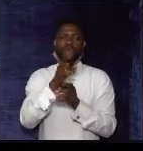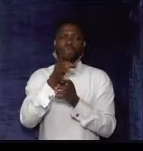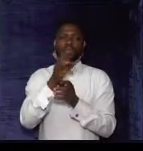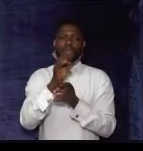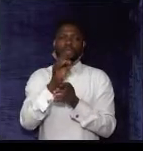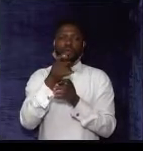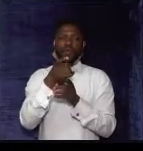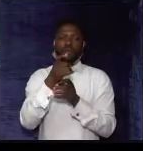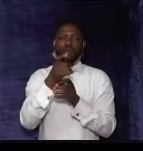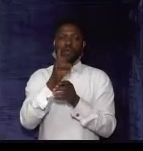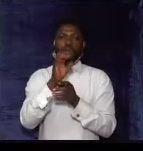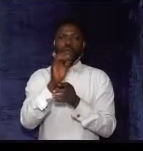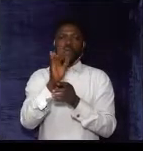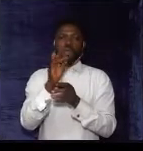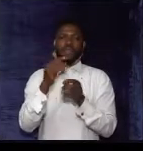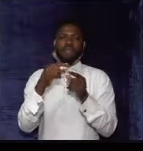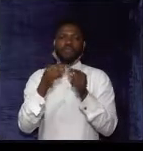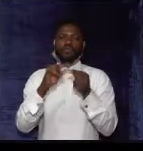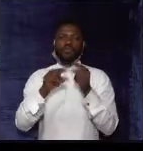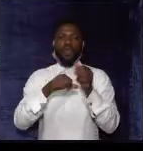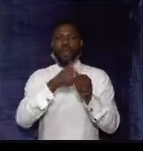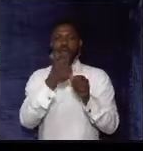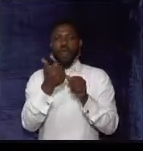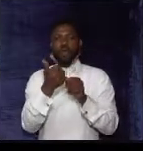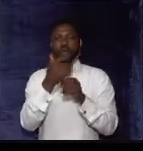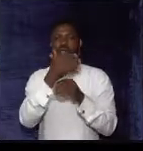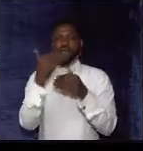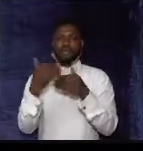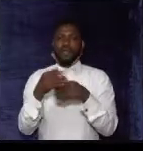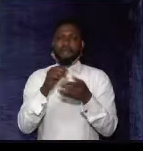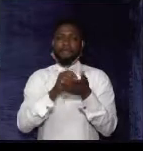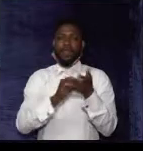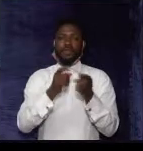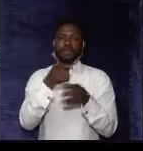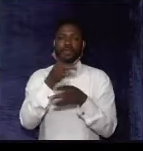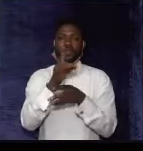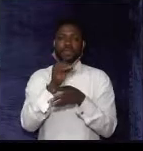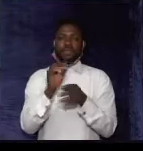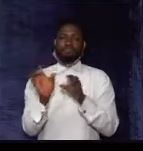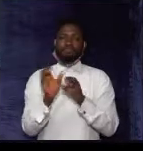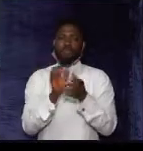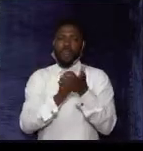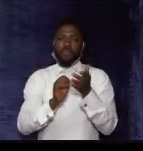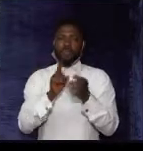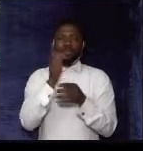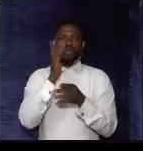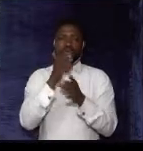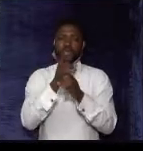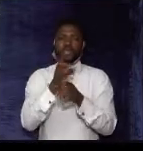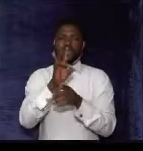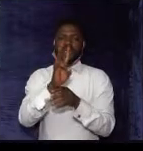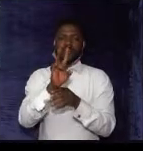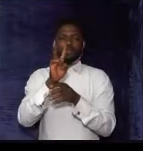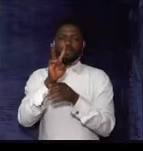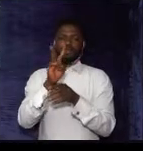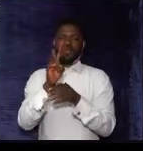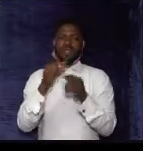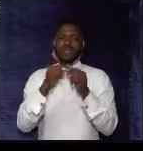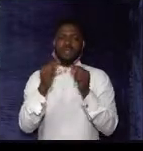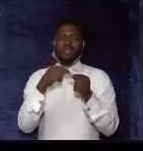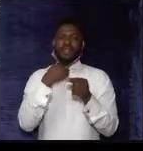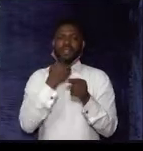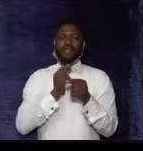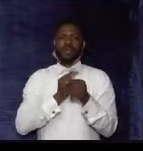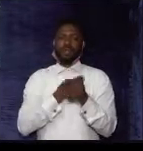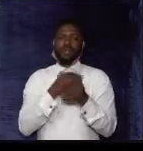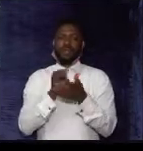degrees. 108 degrees to the other side, minus 108 degrees. Now you do that subtraction and you will get 72 degrees,